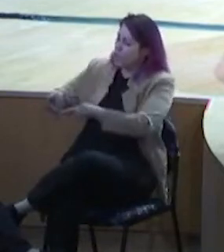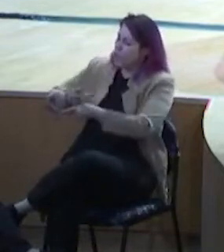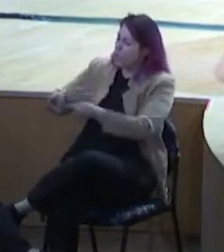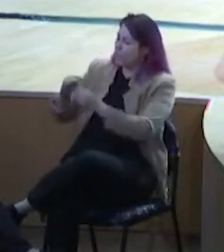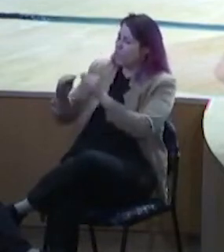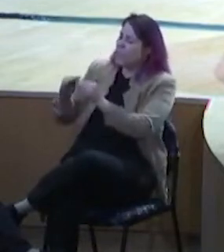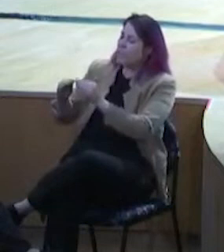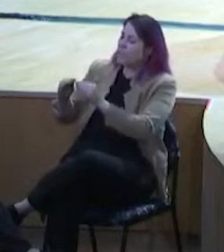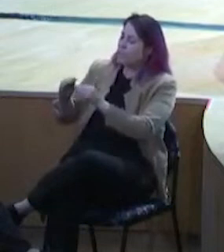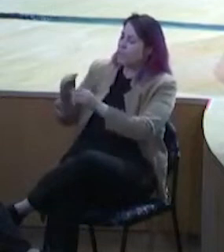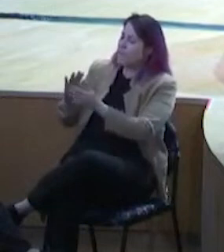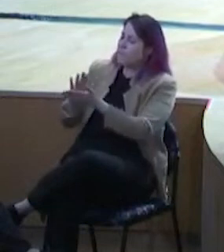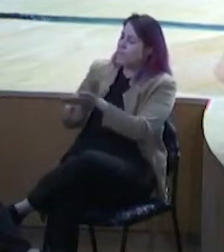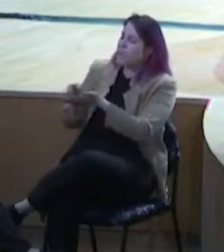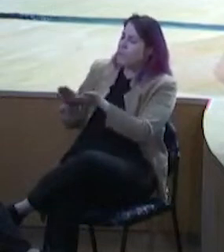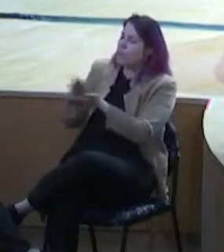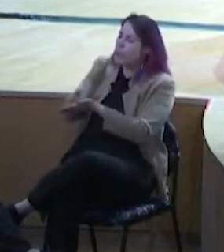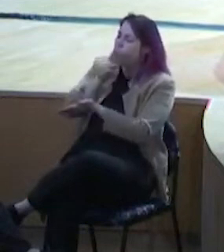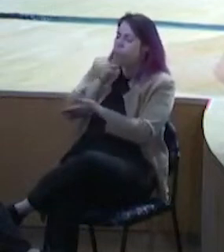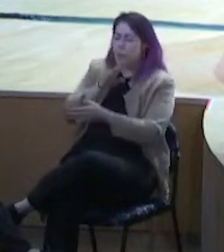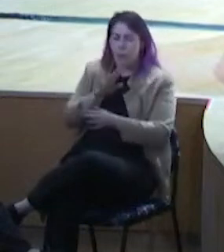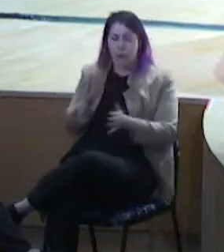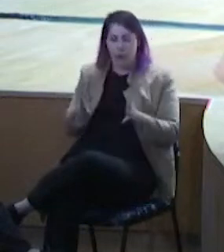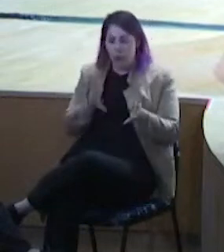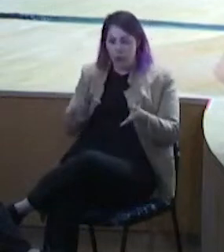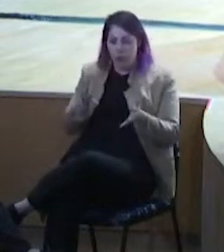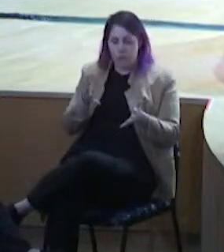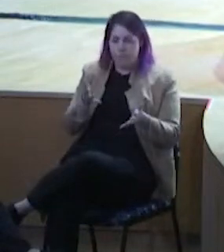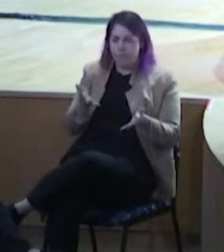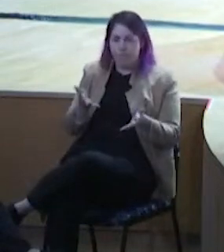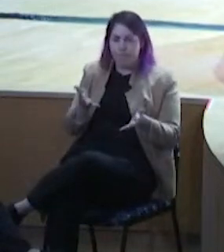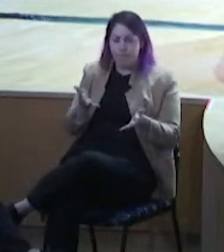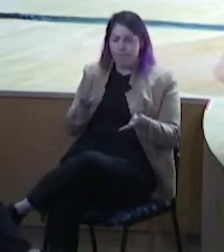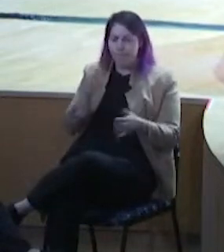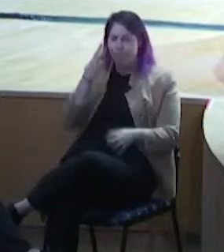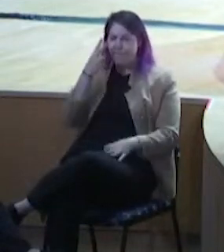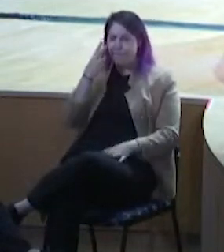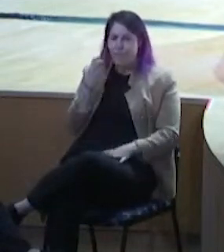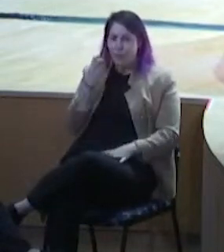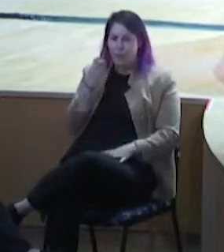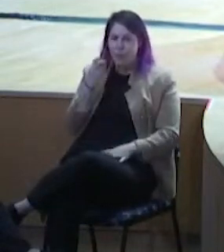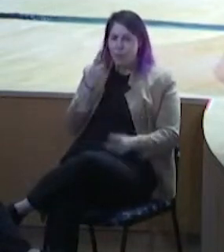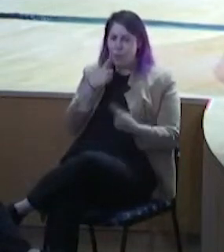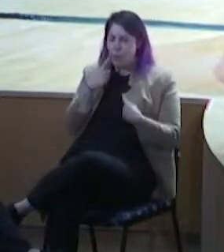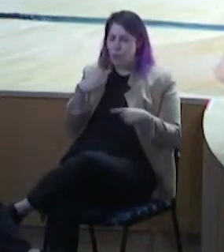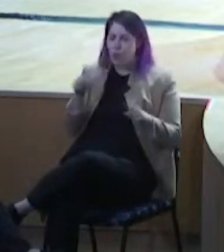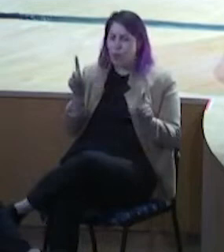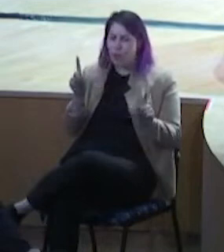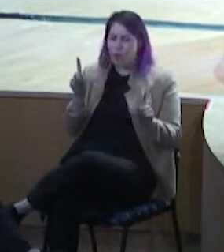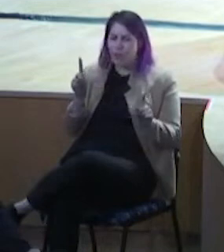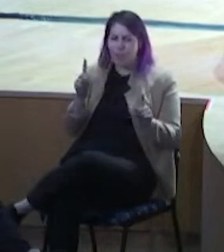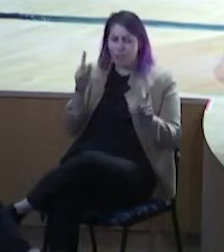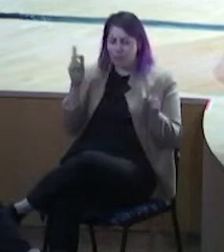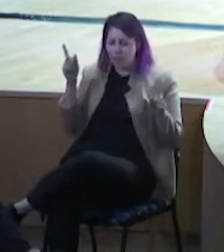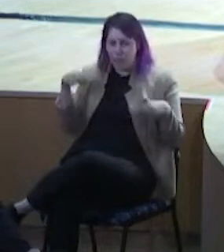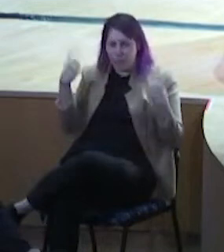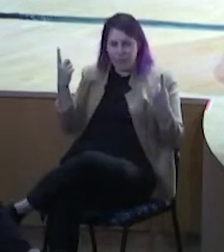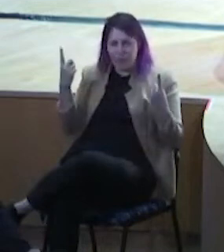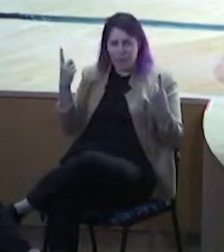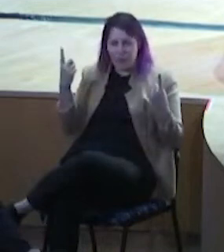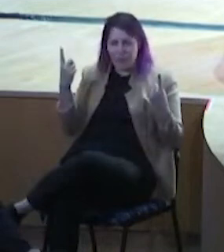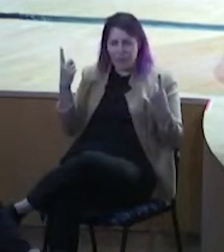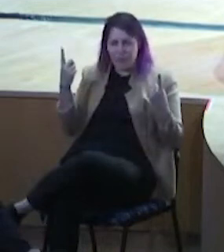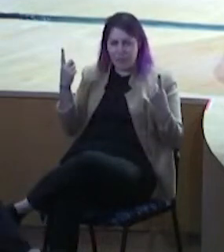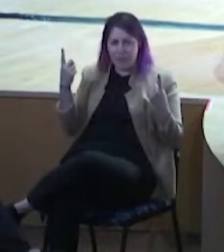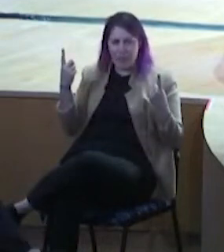we all have really profound doubts that this is not, these